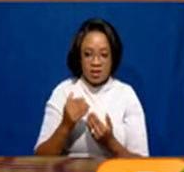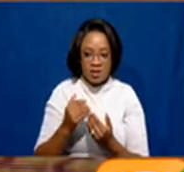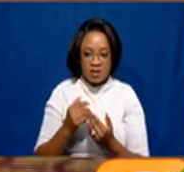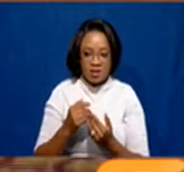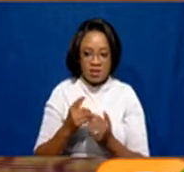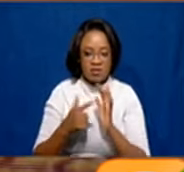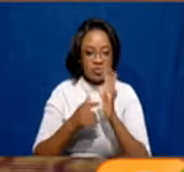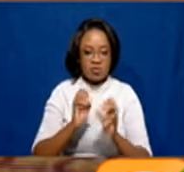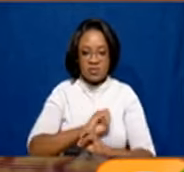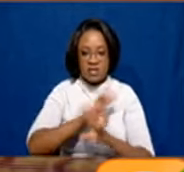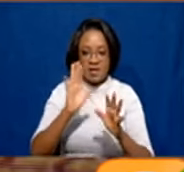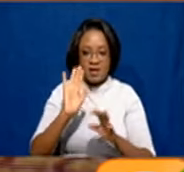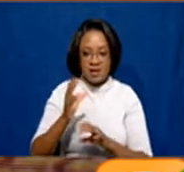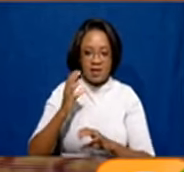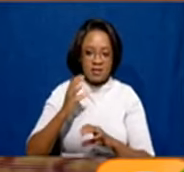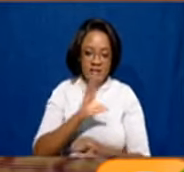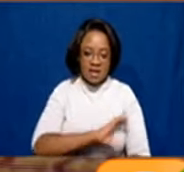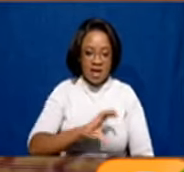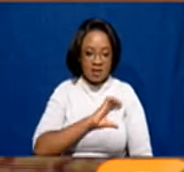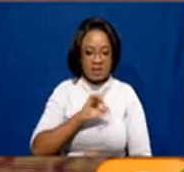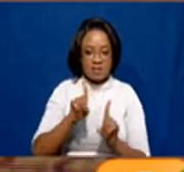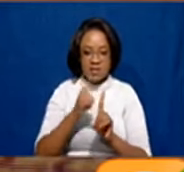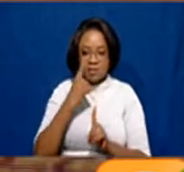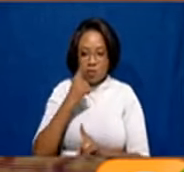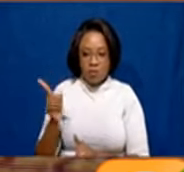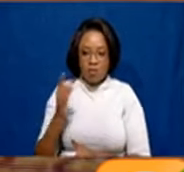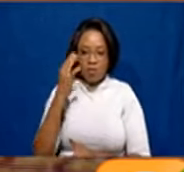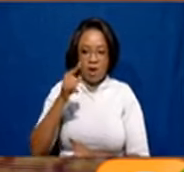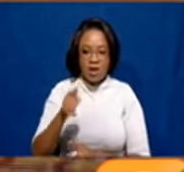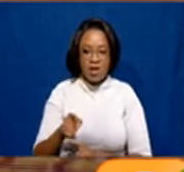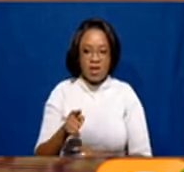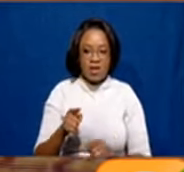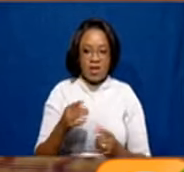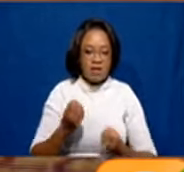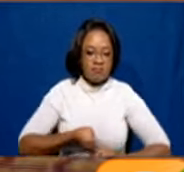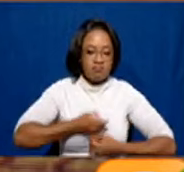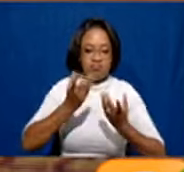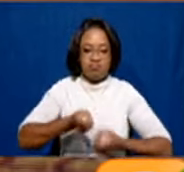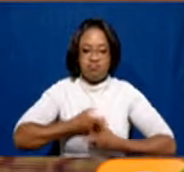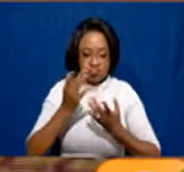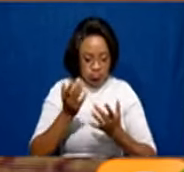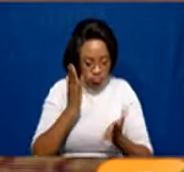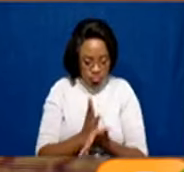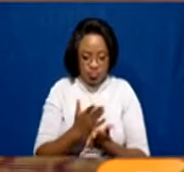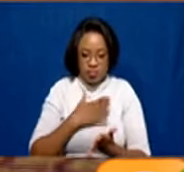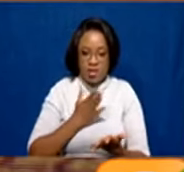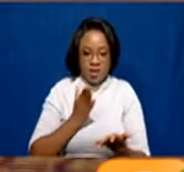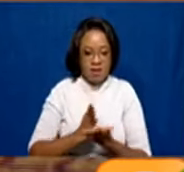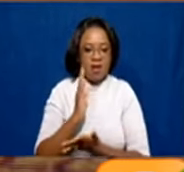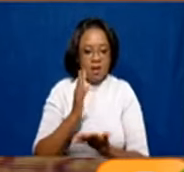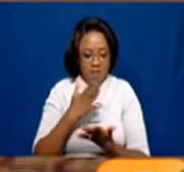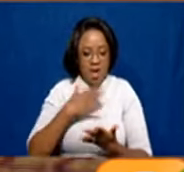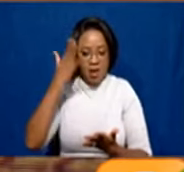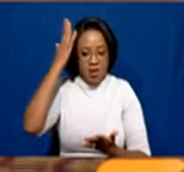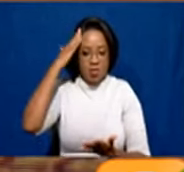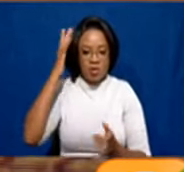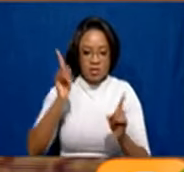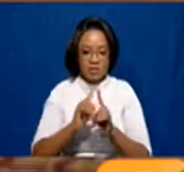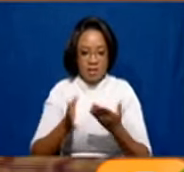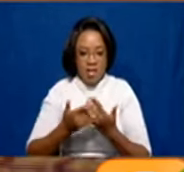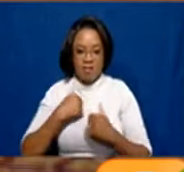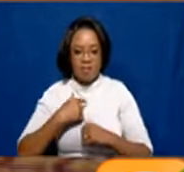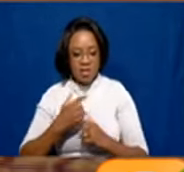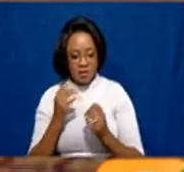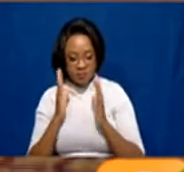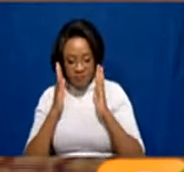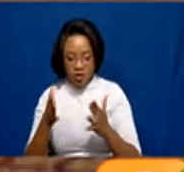across his character, even back at home, because that's what, him being free with who he is and being true to who he is has also made me to be true to who I am in